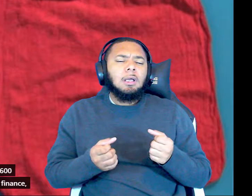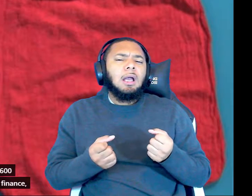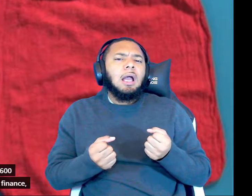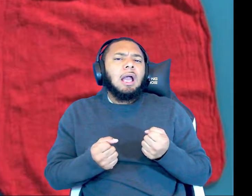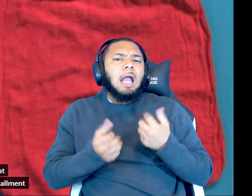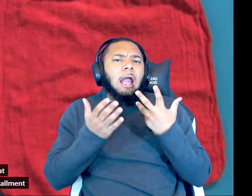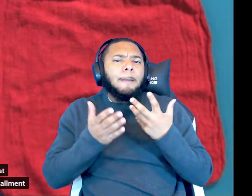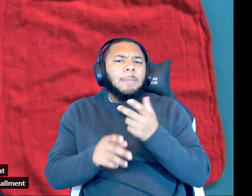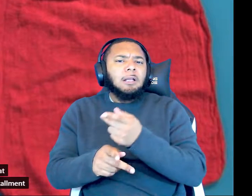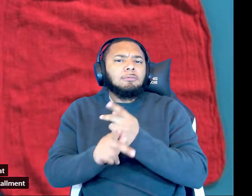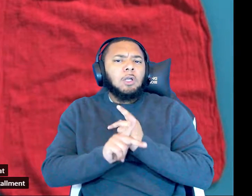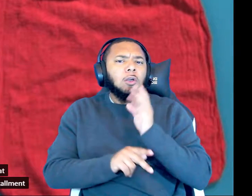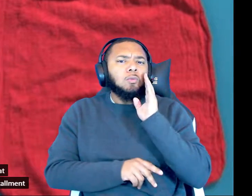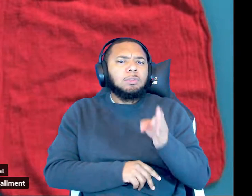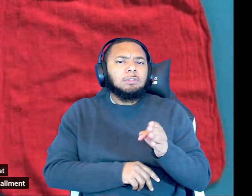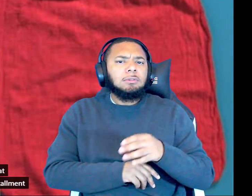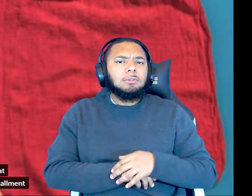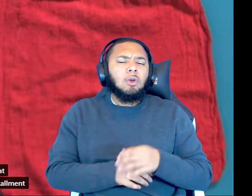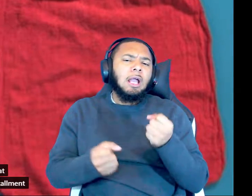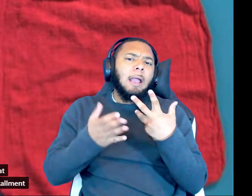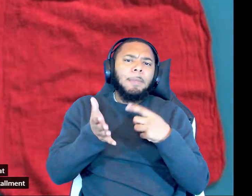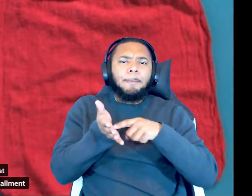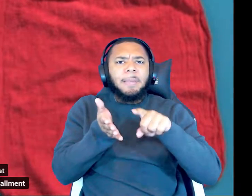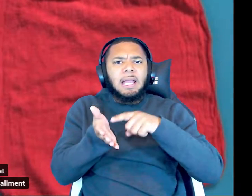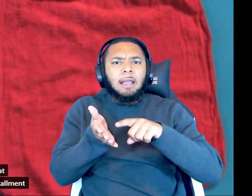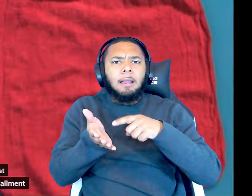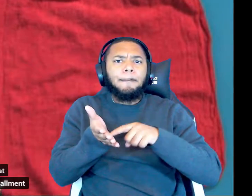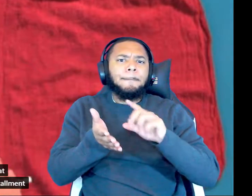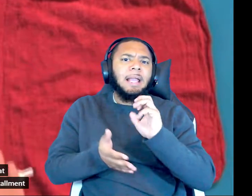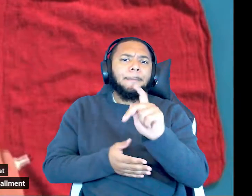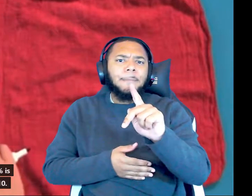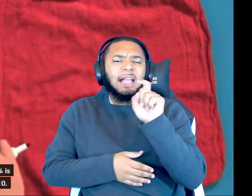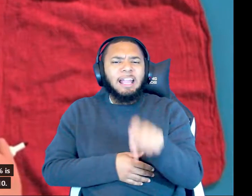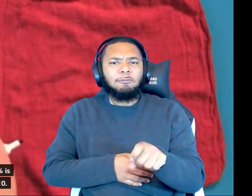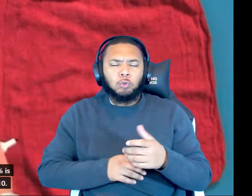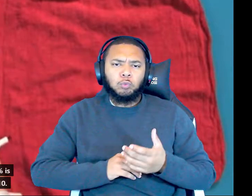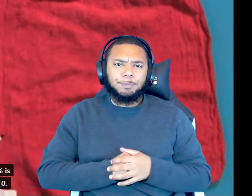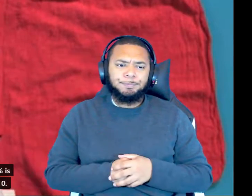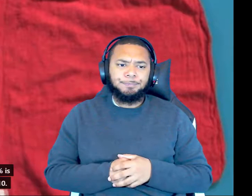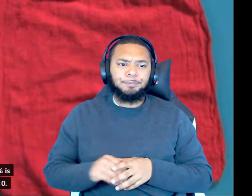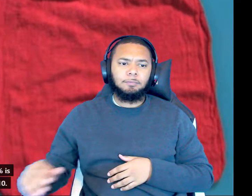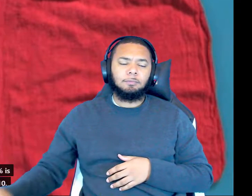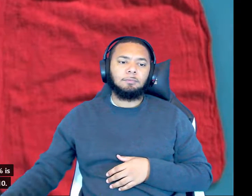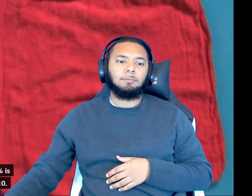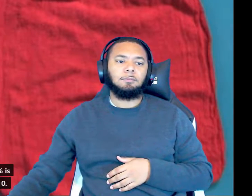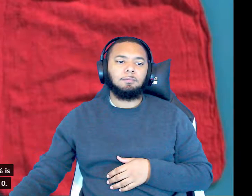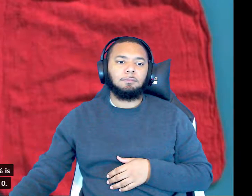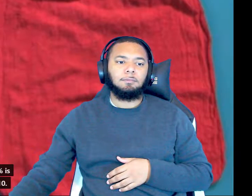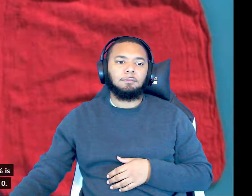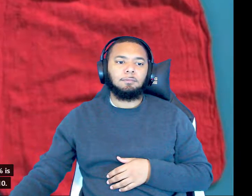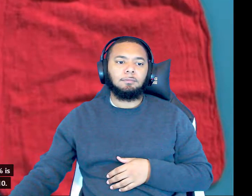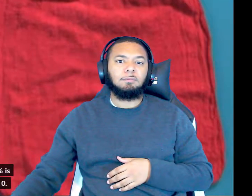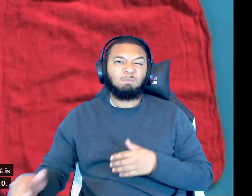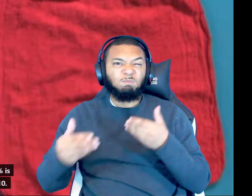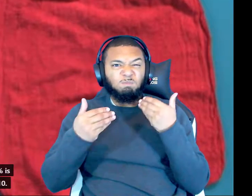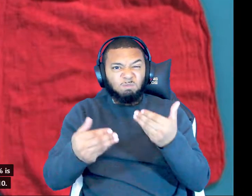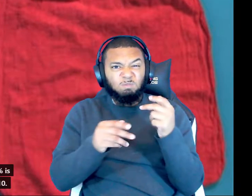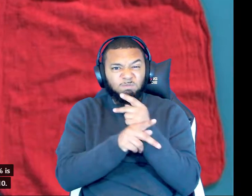going to finance, right? What is this amount that you're going to finance for your installment loan? Well, let's calculate